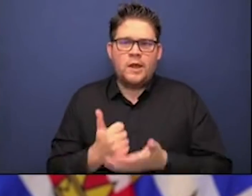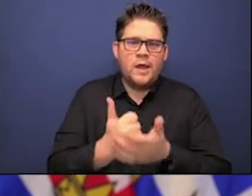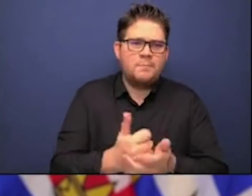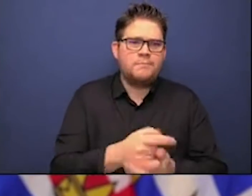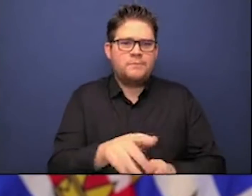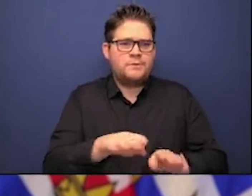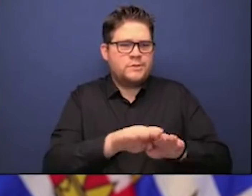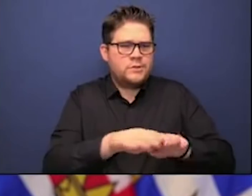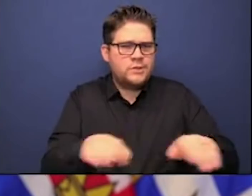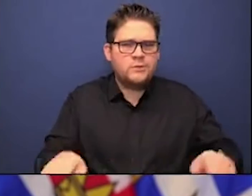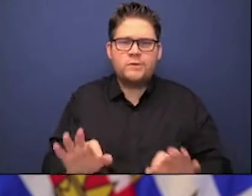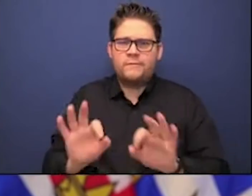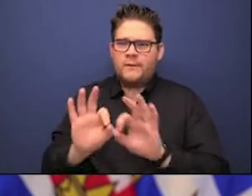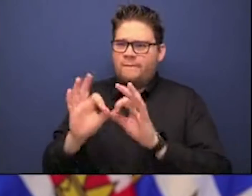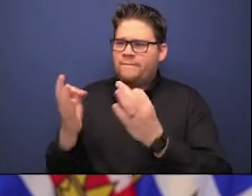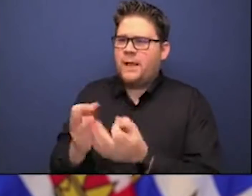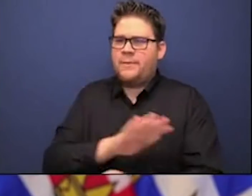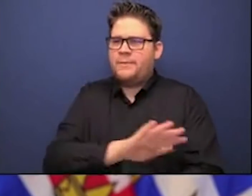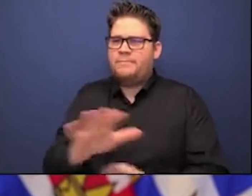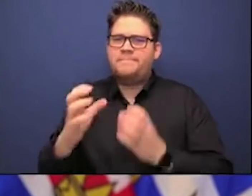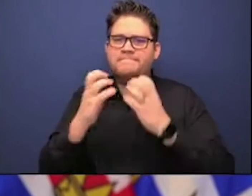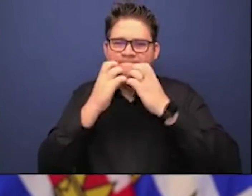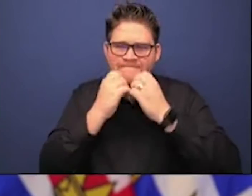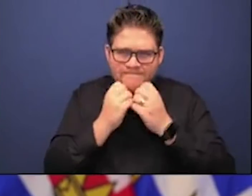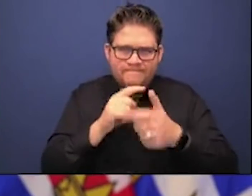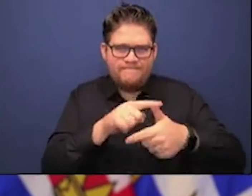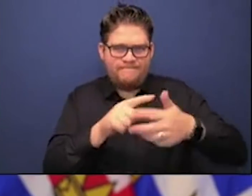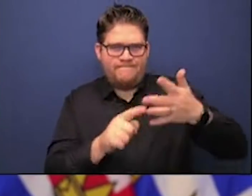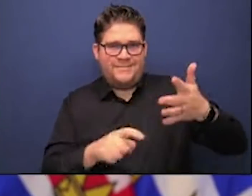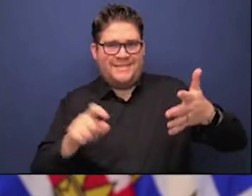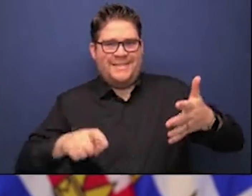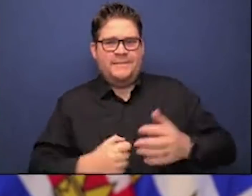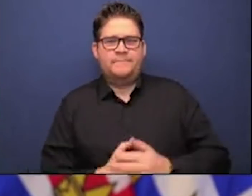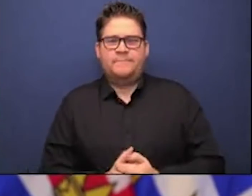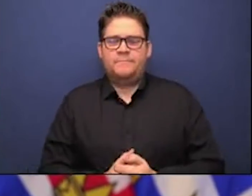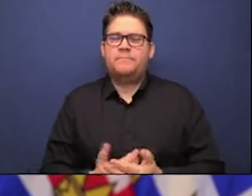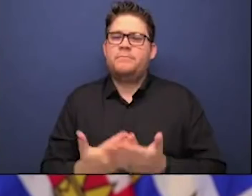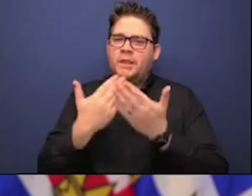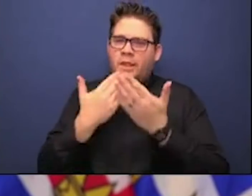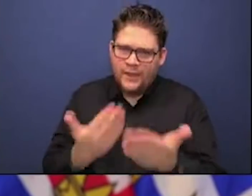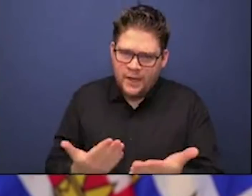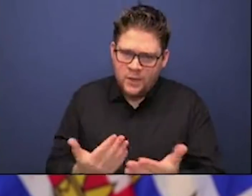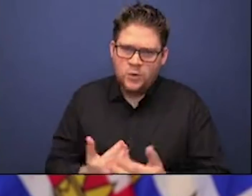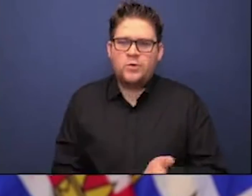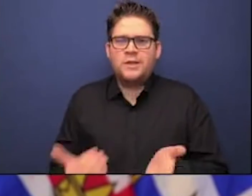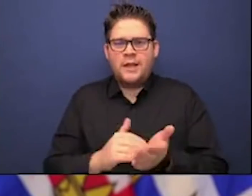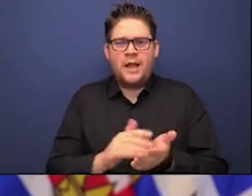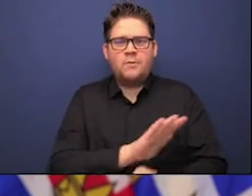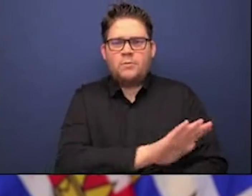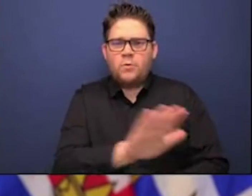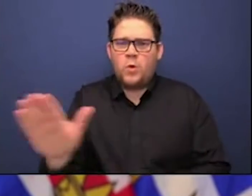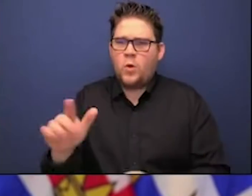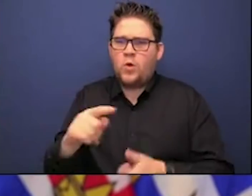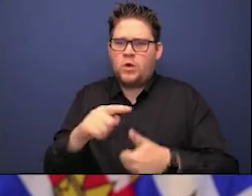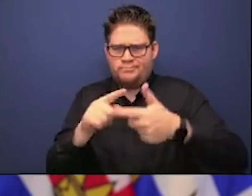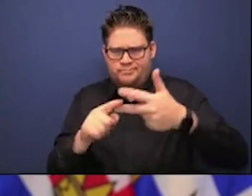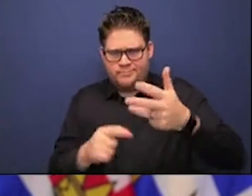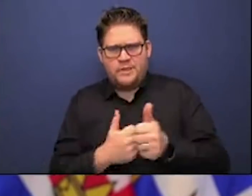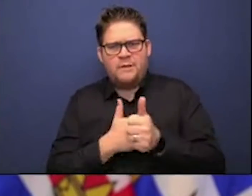our educators, parents, and students for continuing to do your part as we move through this pandemic